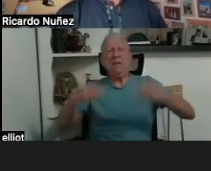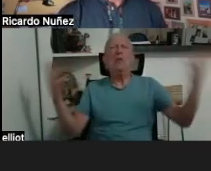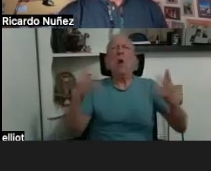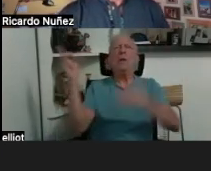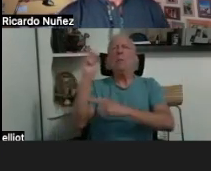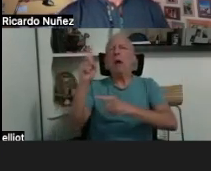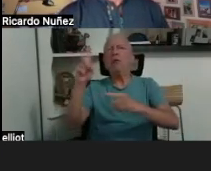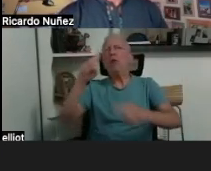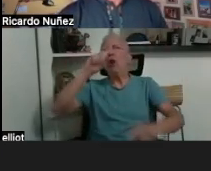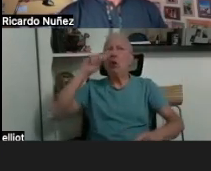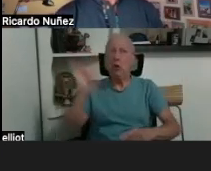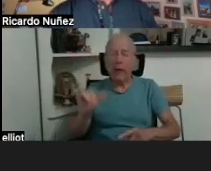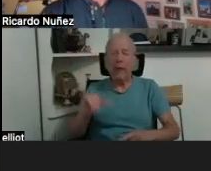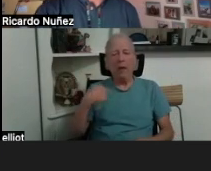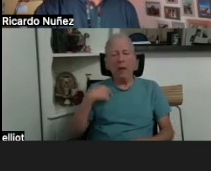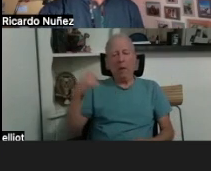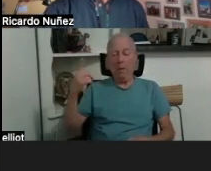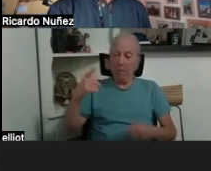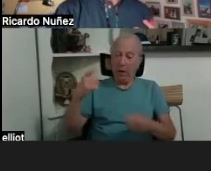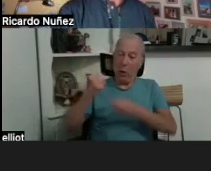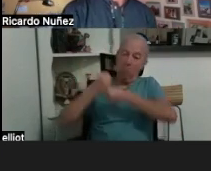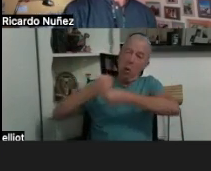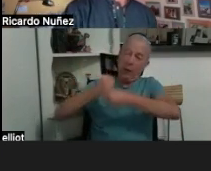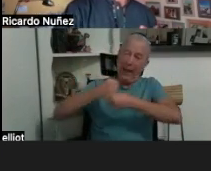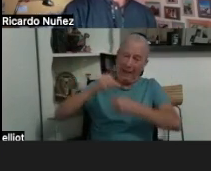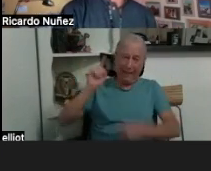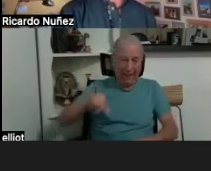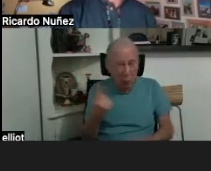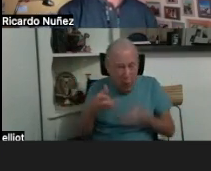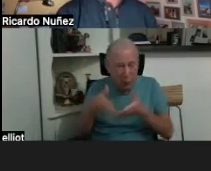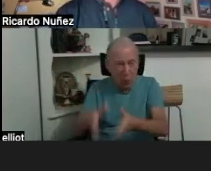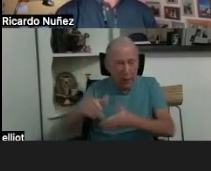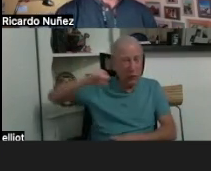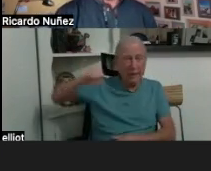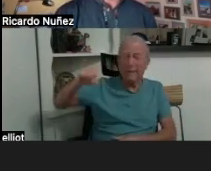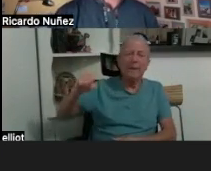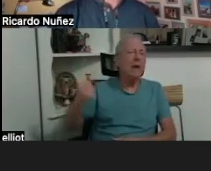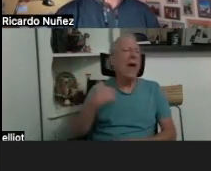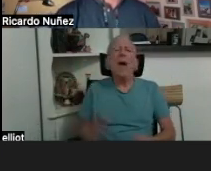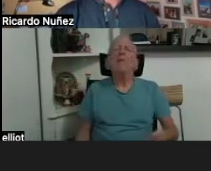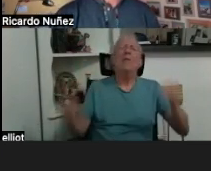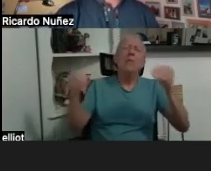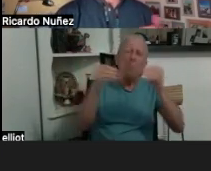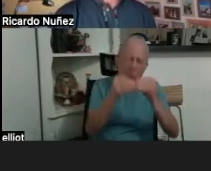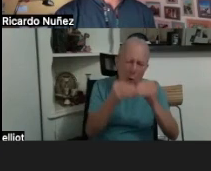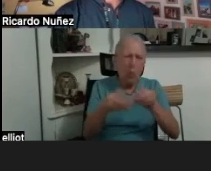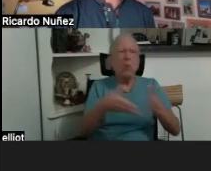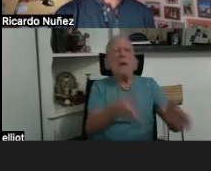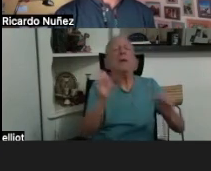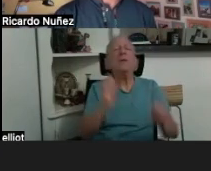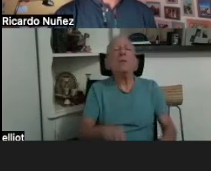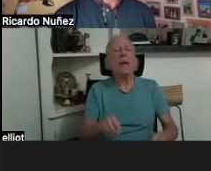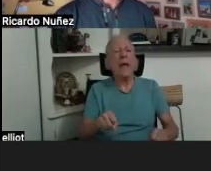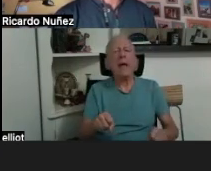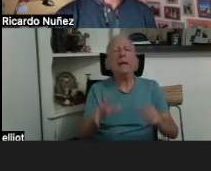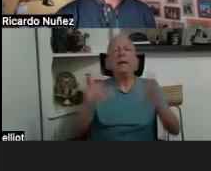at resisting, we are not building the institutions that will cultivate the new culture, the new economic systems that can free us from this